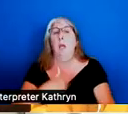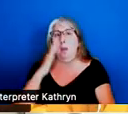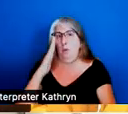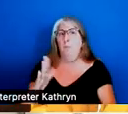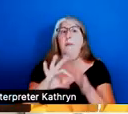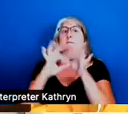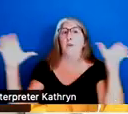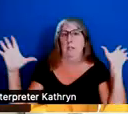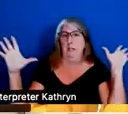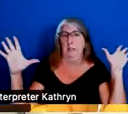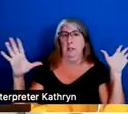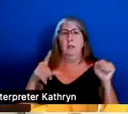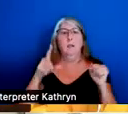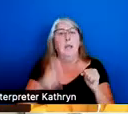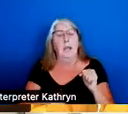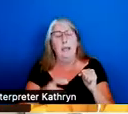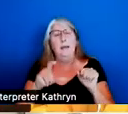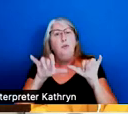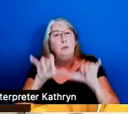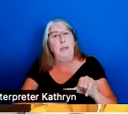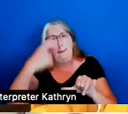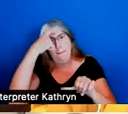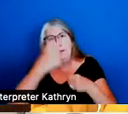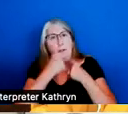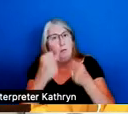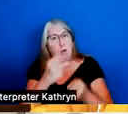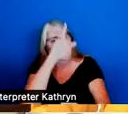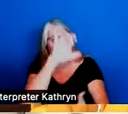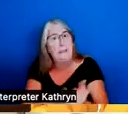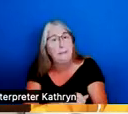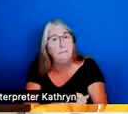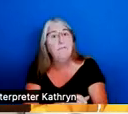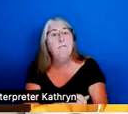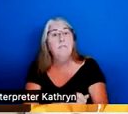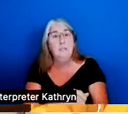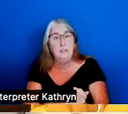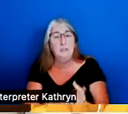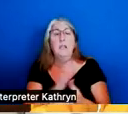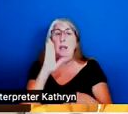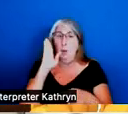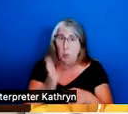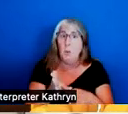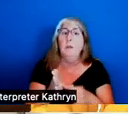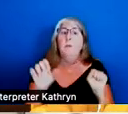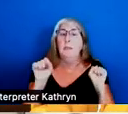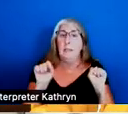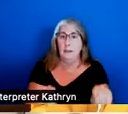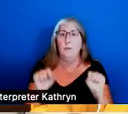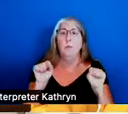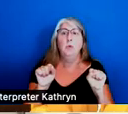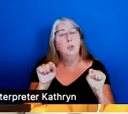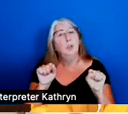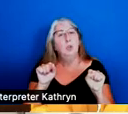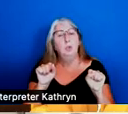free. And I have to stay mentally strong and believe that yes, I will be able to